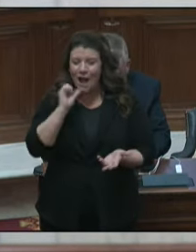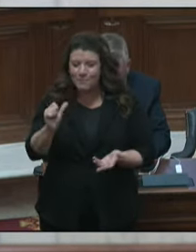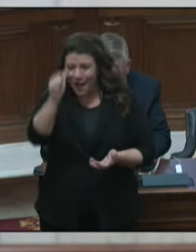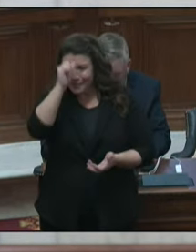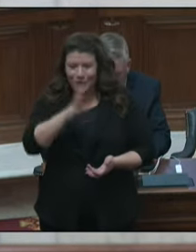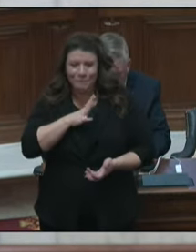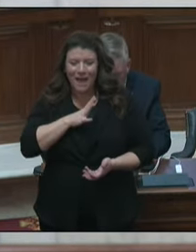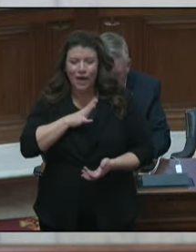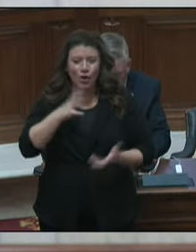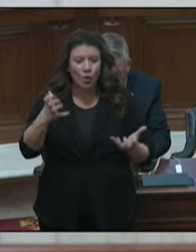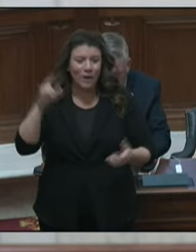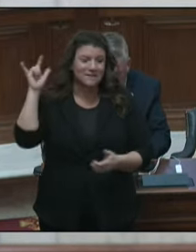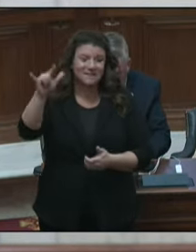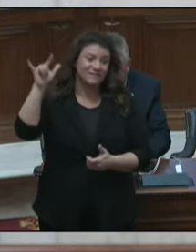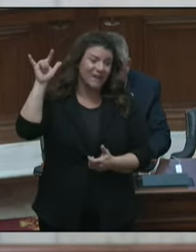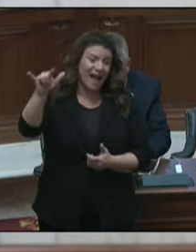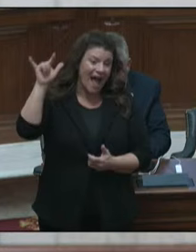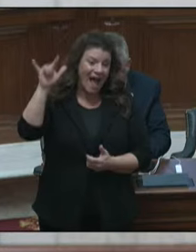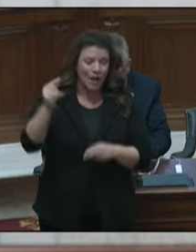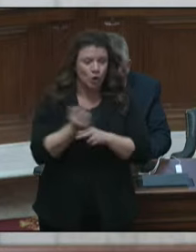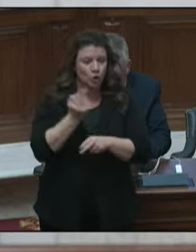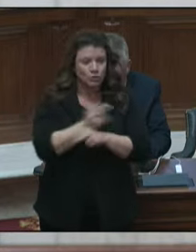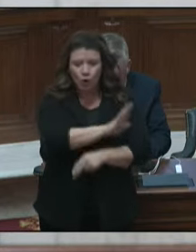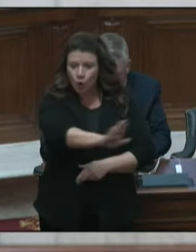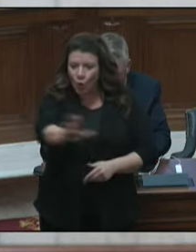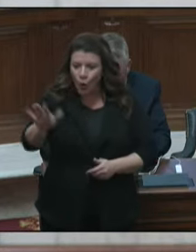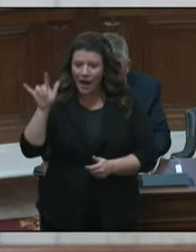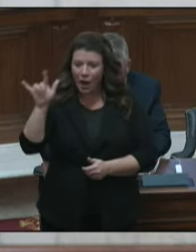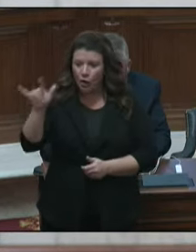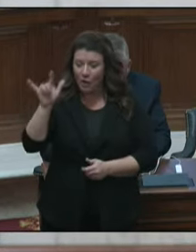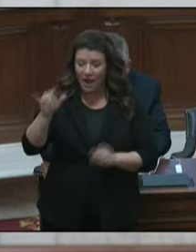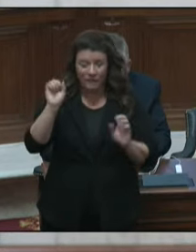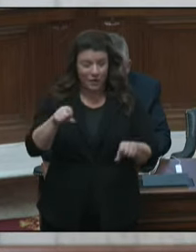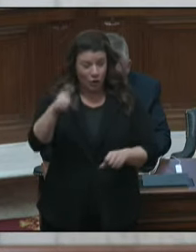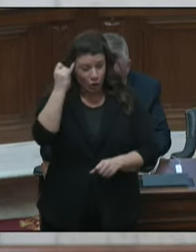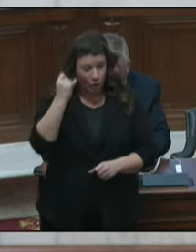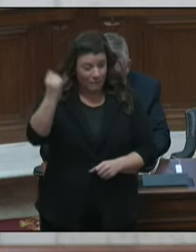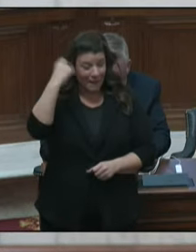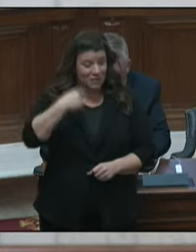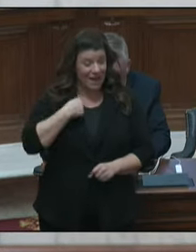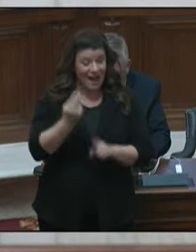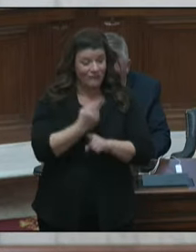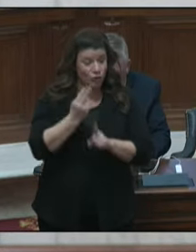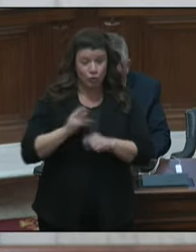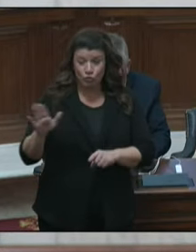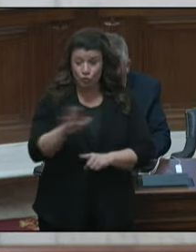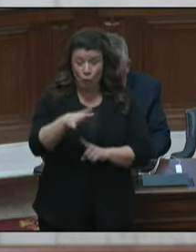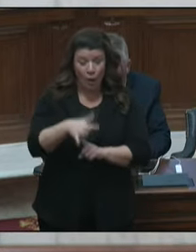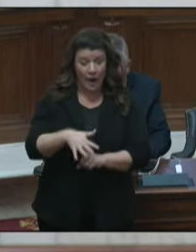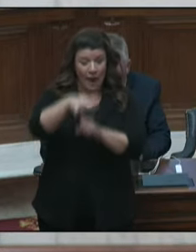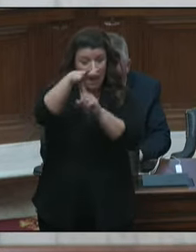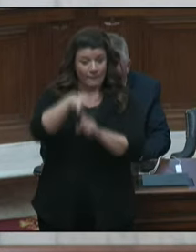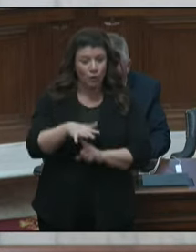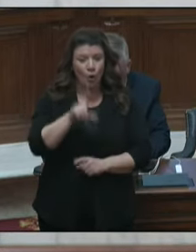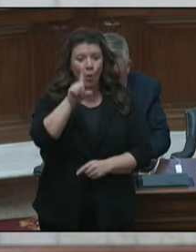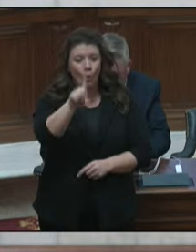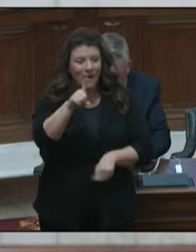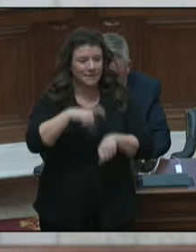not crazy about flying in your aircraft. Can you imagine I've been in your helicopter one time? One